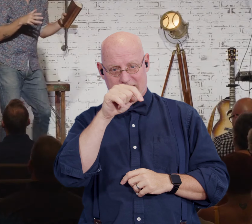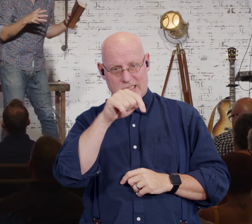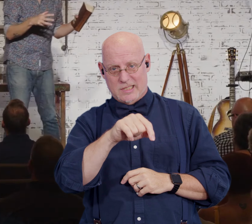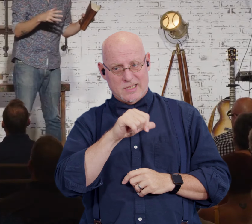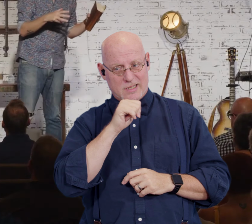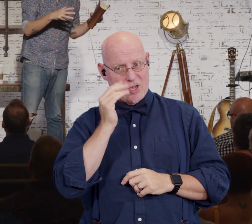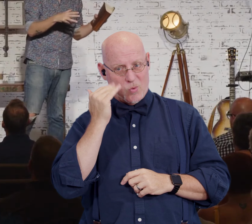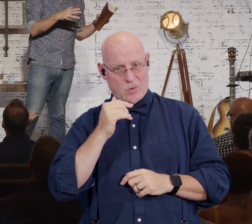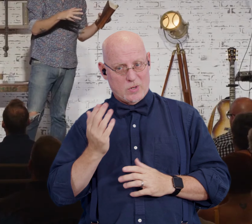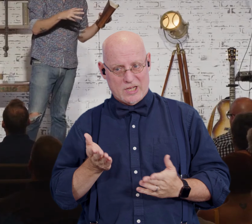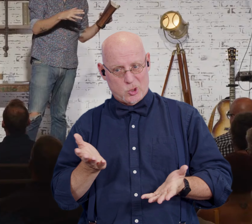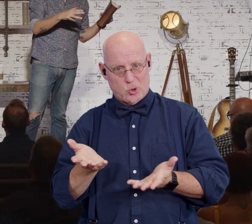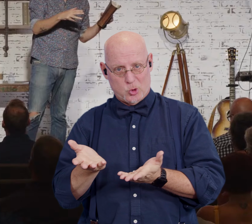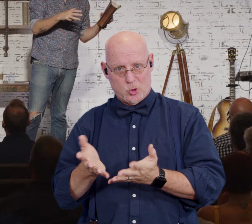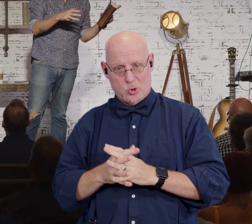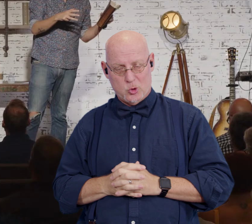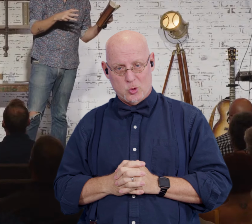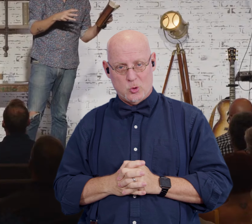is not why we're here.